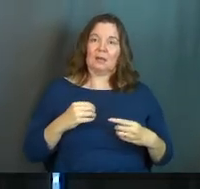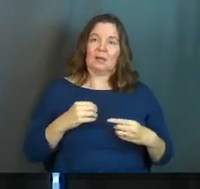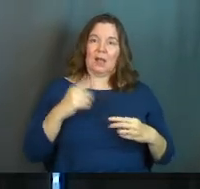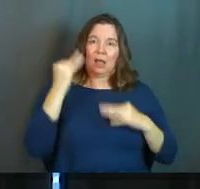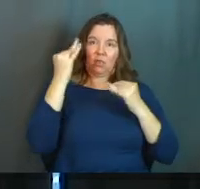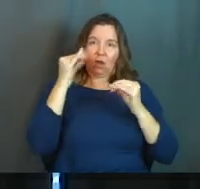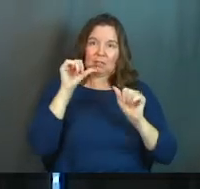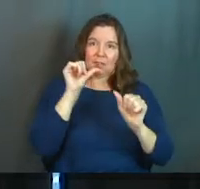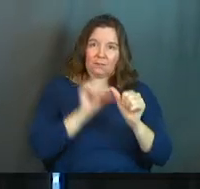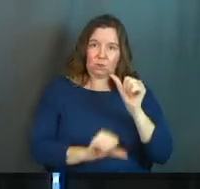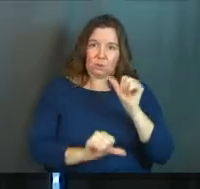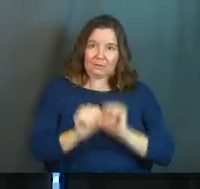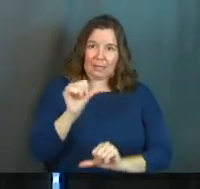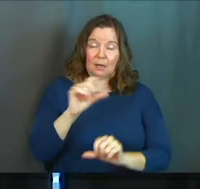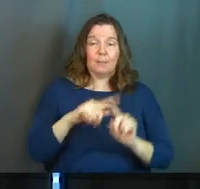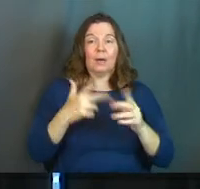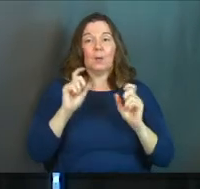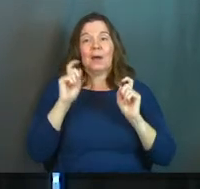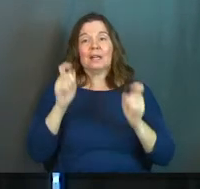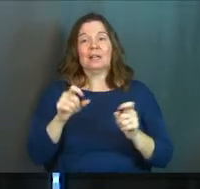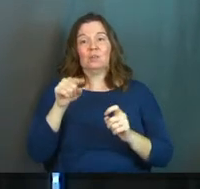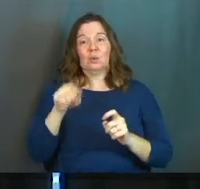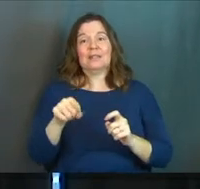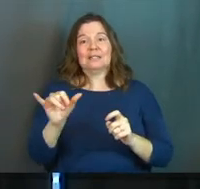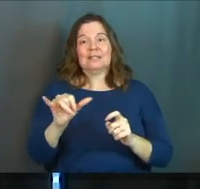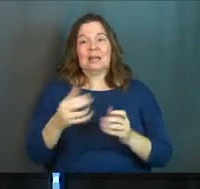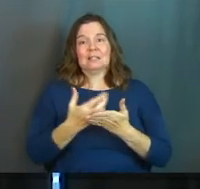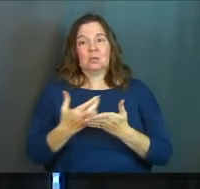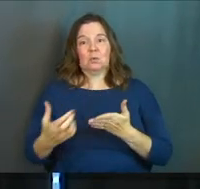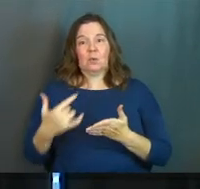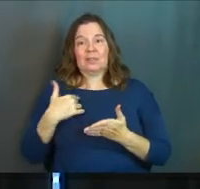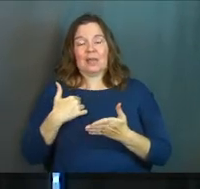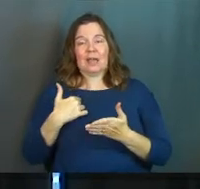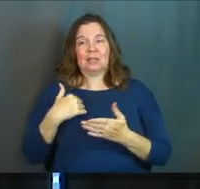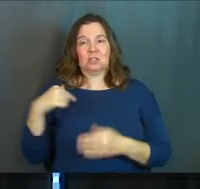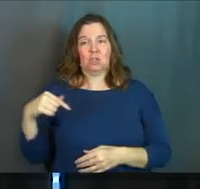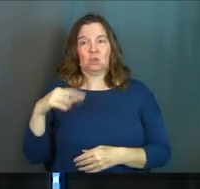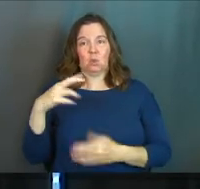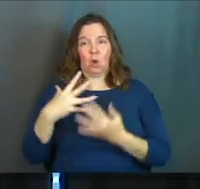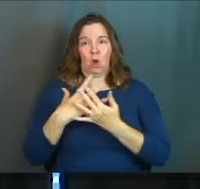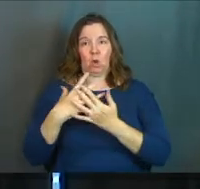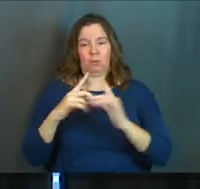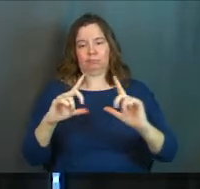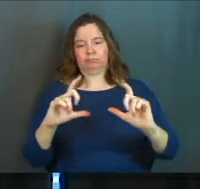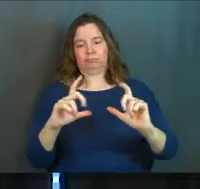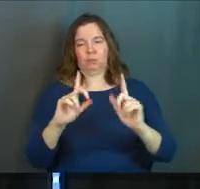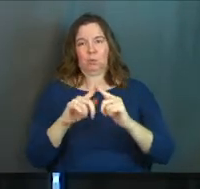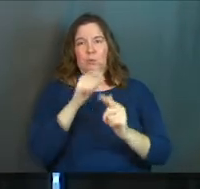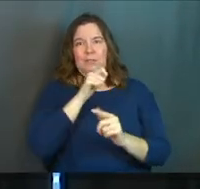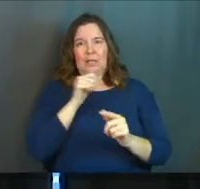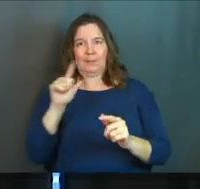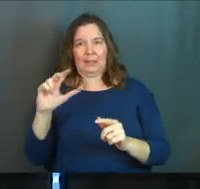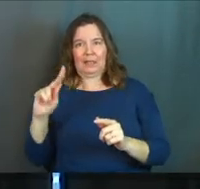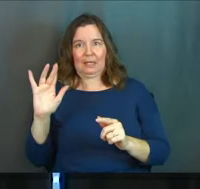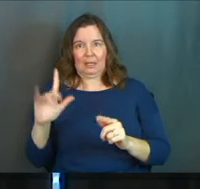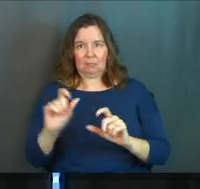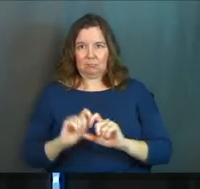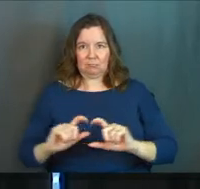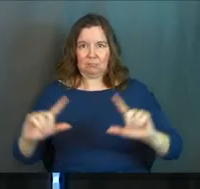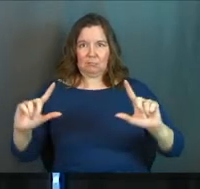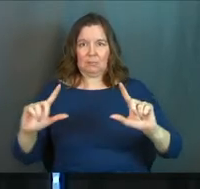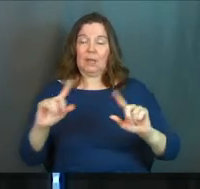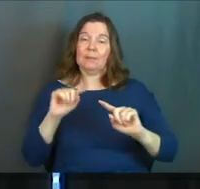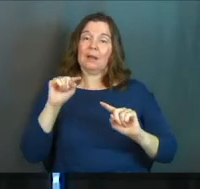even thoughts of suicide, but I want to give you this as a resource that's a QR code. You can get to the Amazon link that